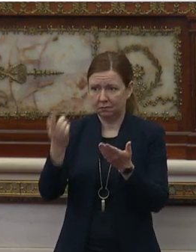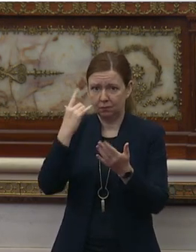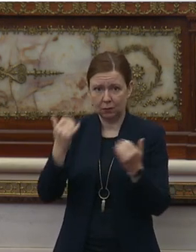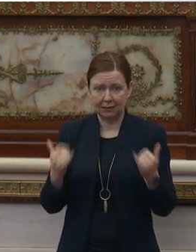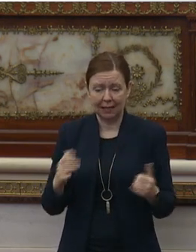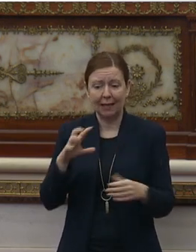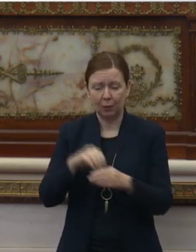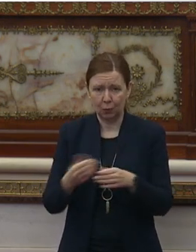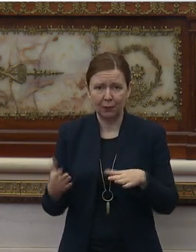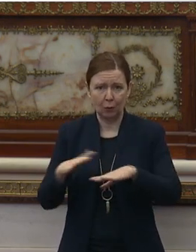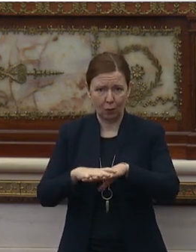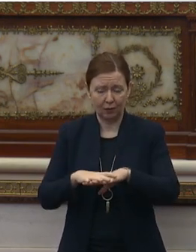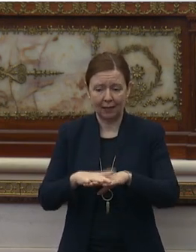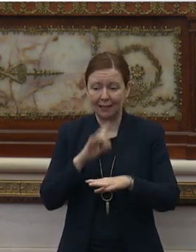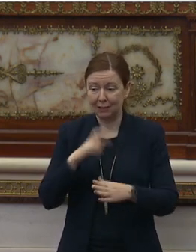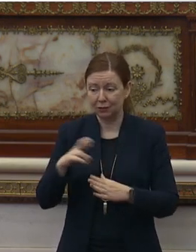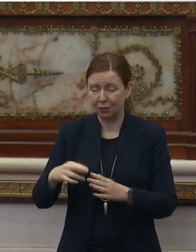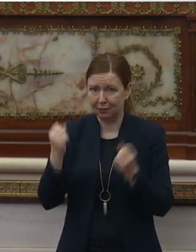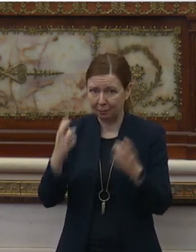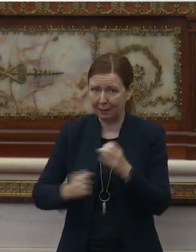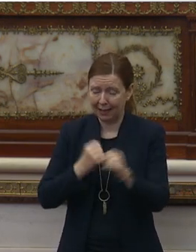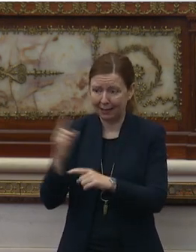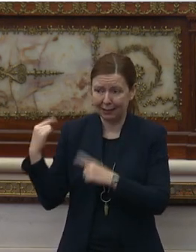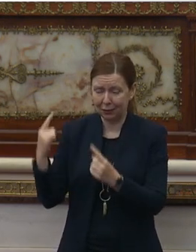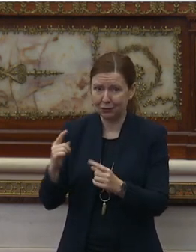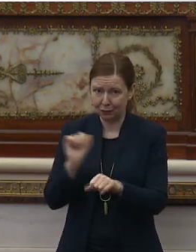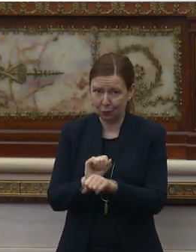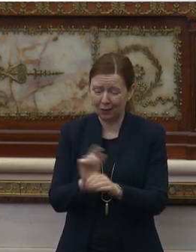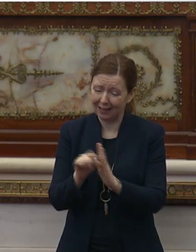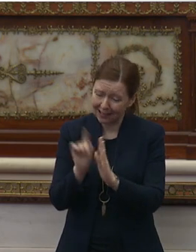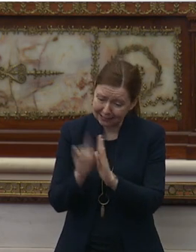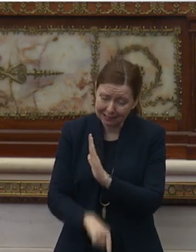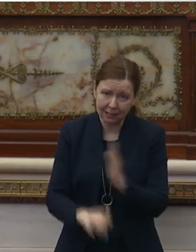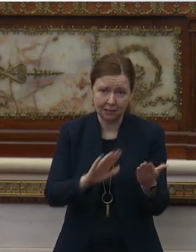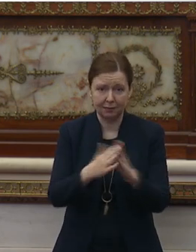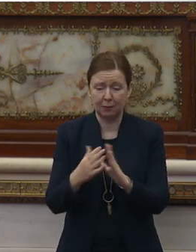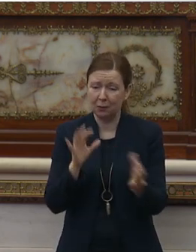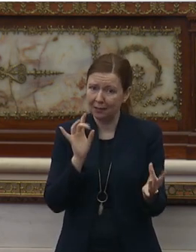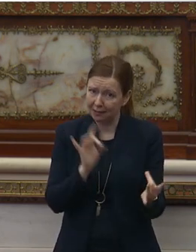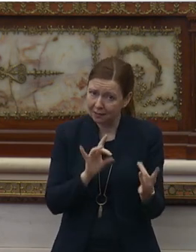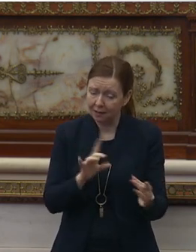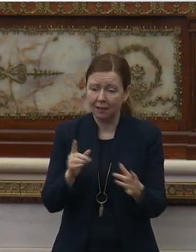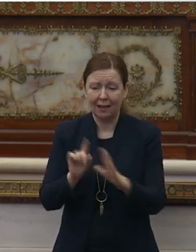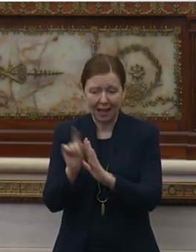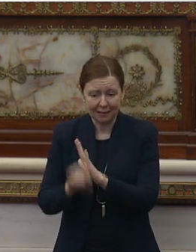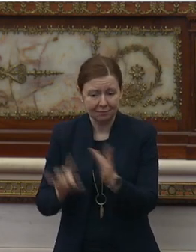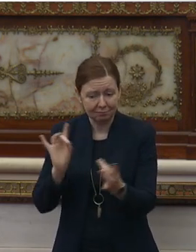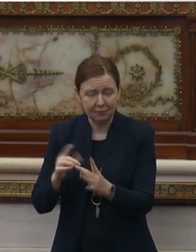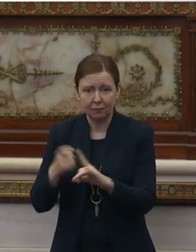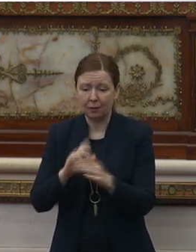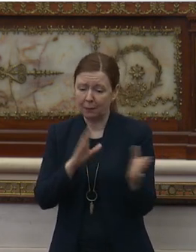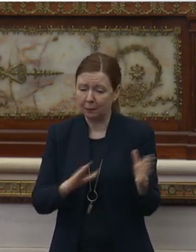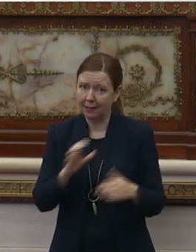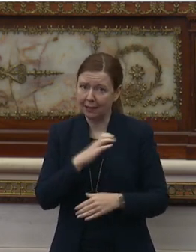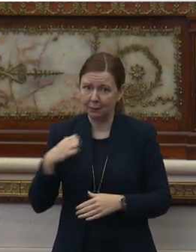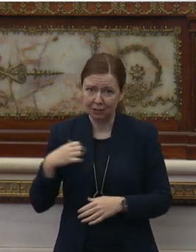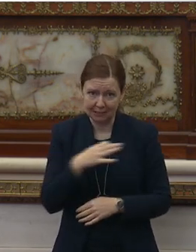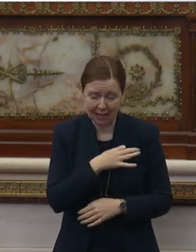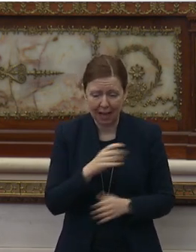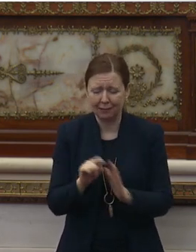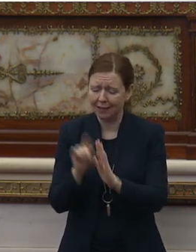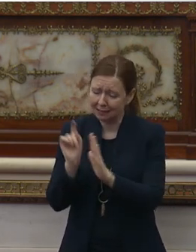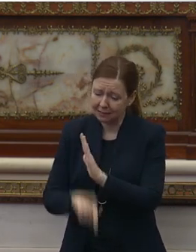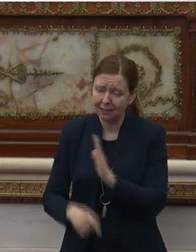including the overlay, it's the result of years of work, extensive community input, extensive input from the Planning Commission staff, and